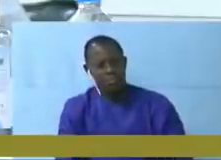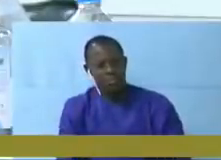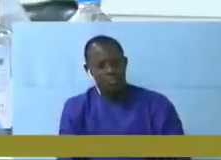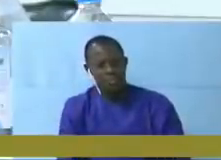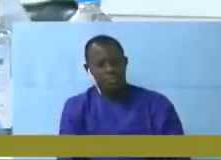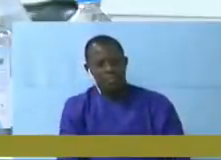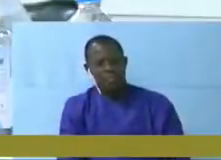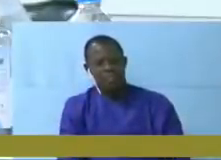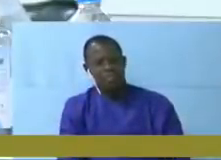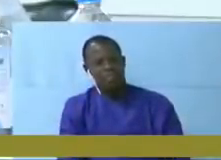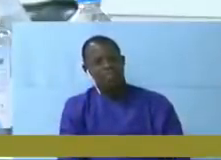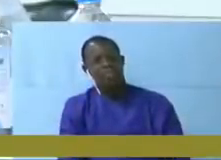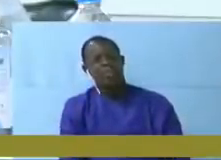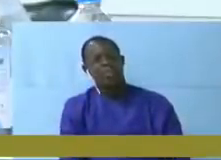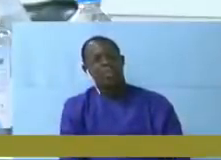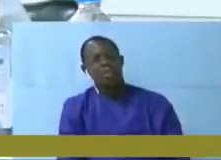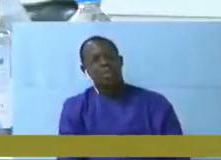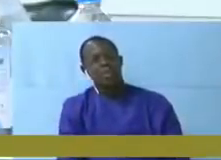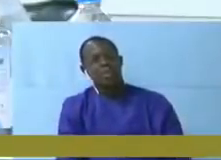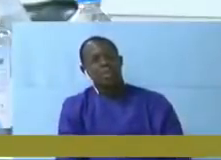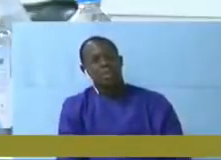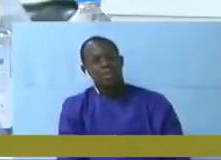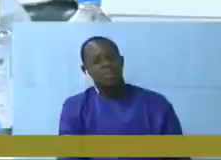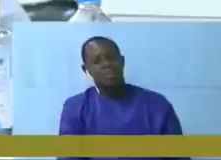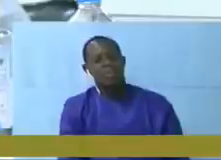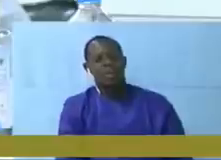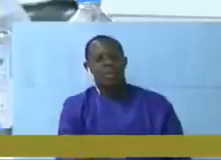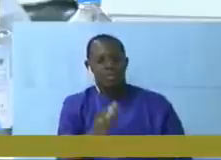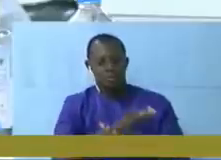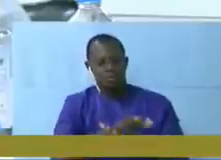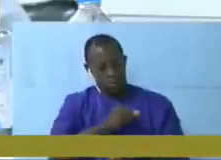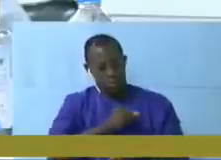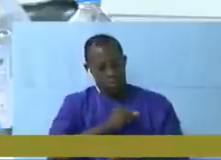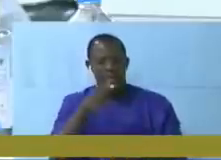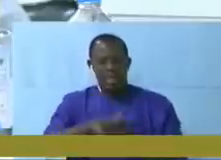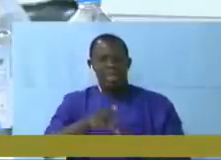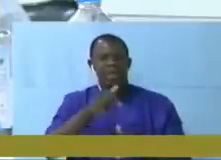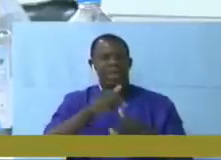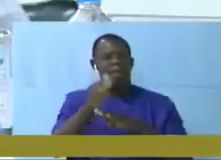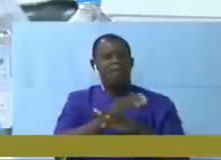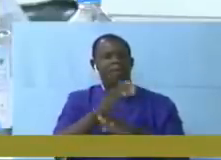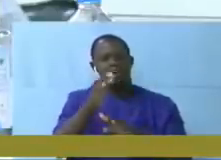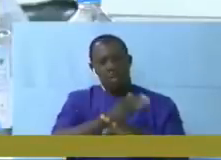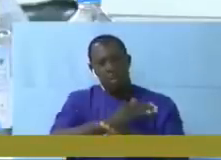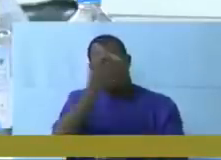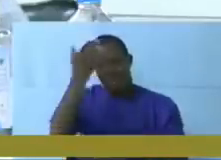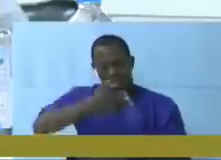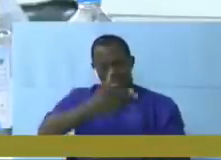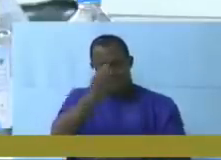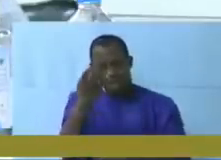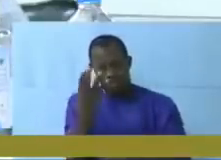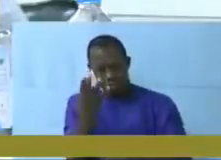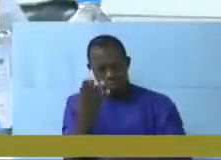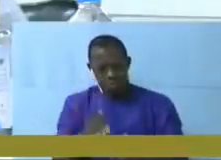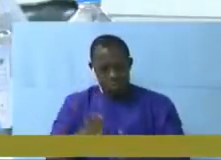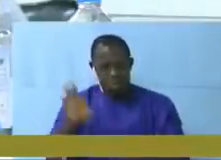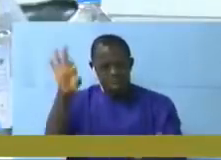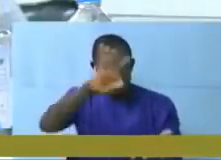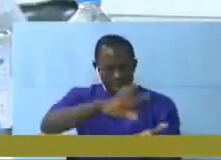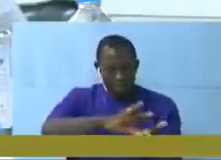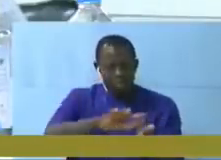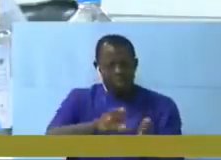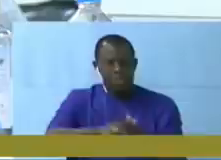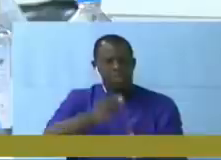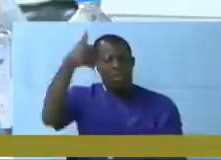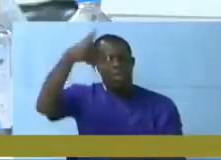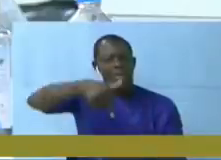Bafemi Awolowo University in Nigeria, where I studied my LLB. Def na nak ci liggey na touti ci buntu liggey kay até kay